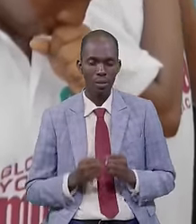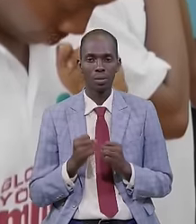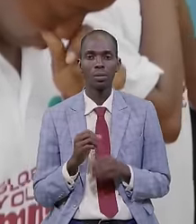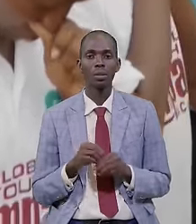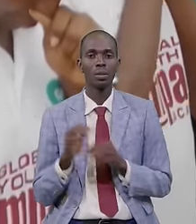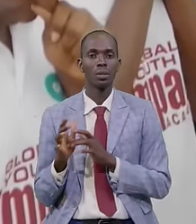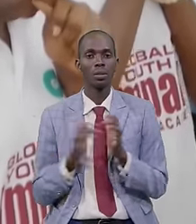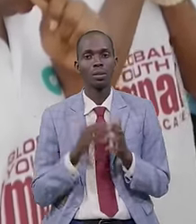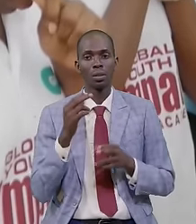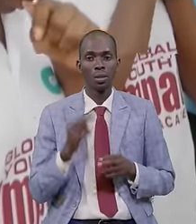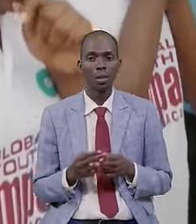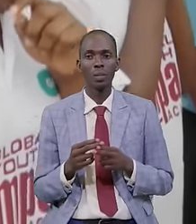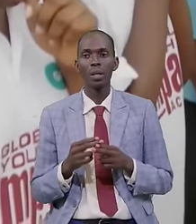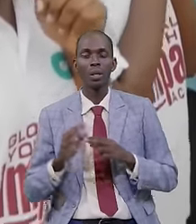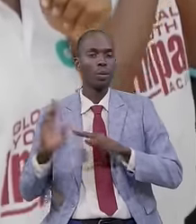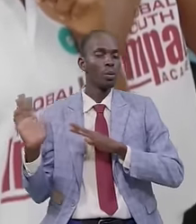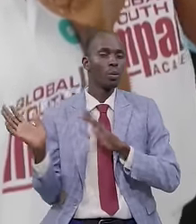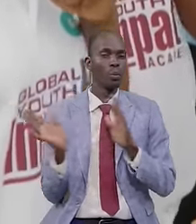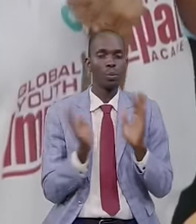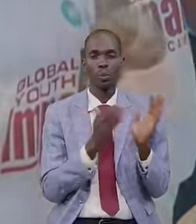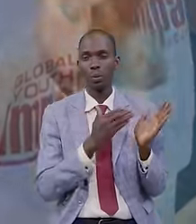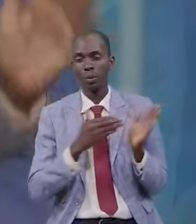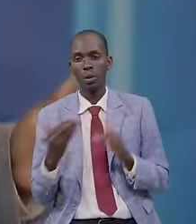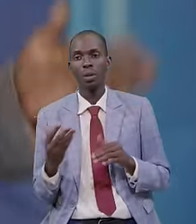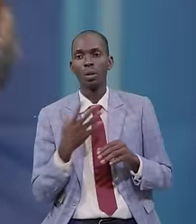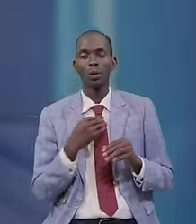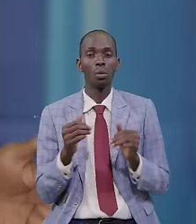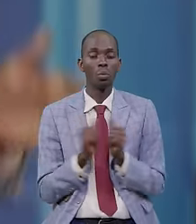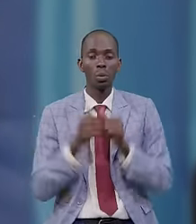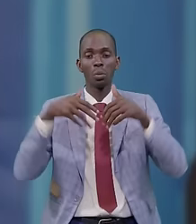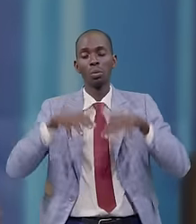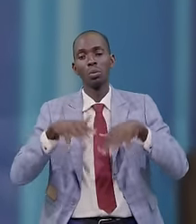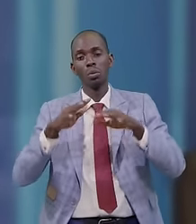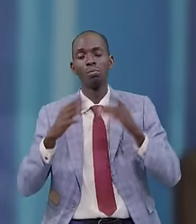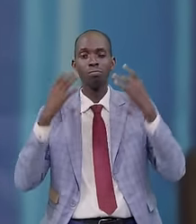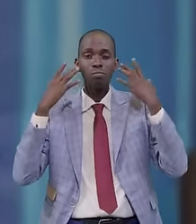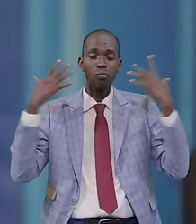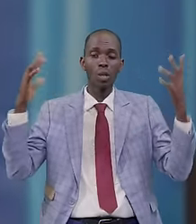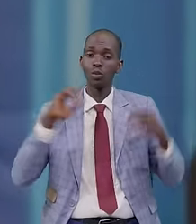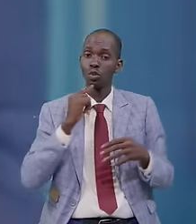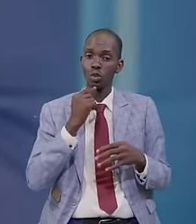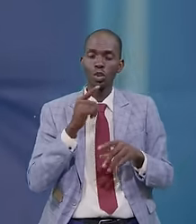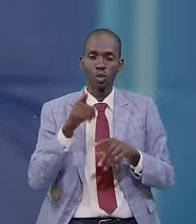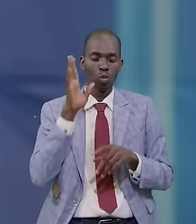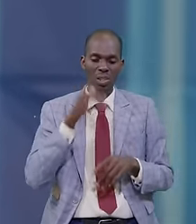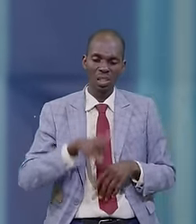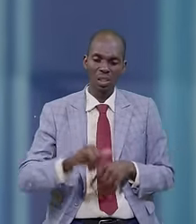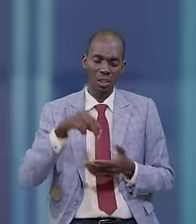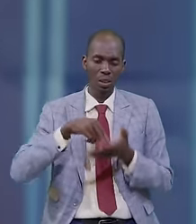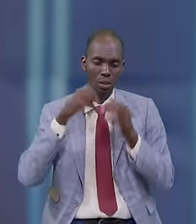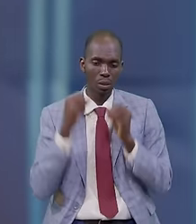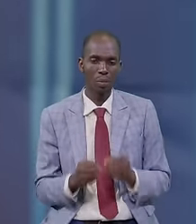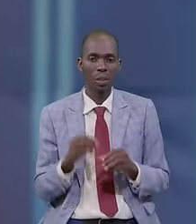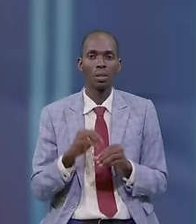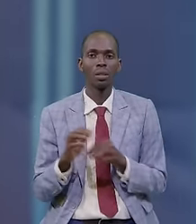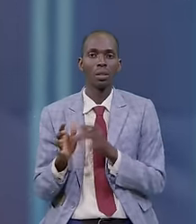Winds will blow, waves will come, but you will stand firm. You'll stand fast.